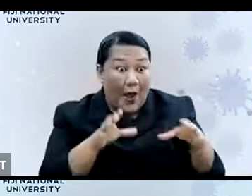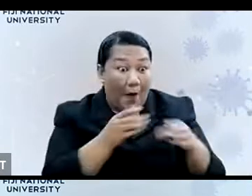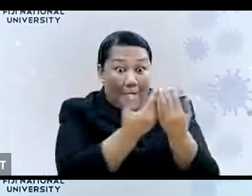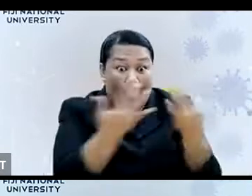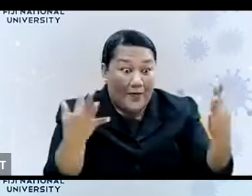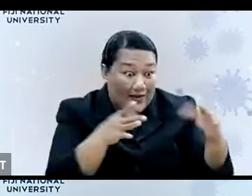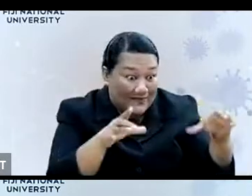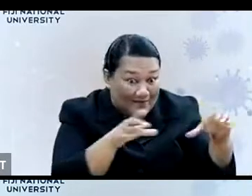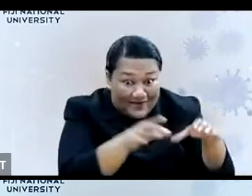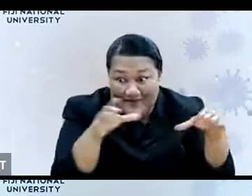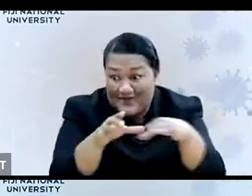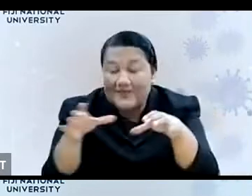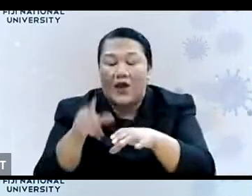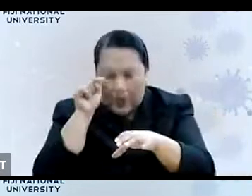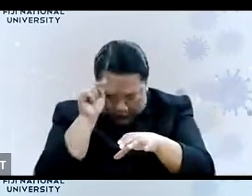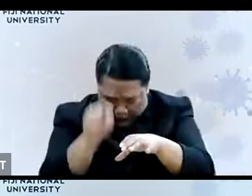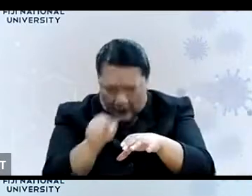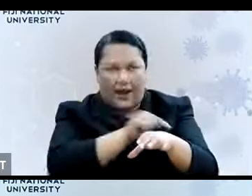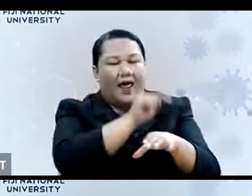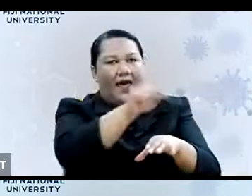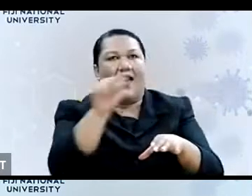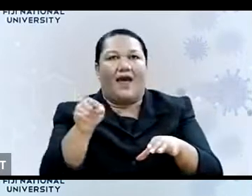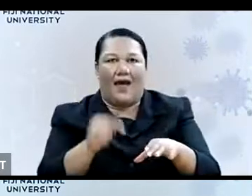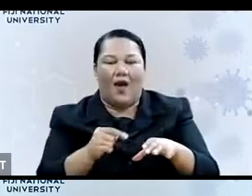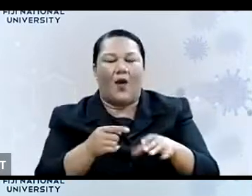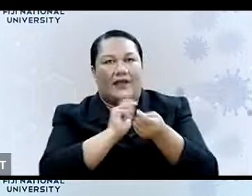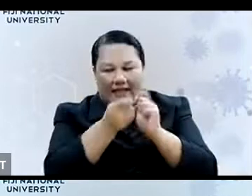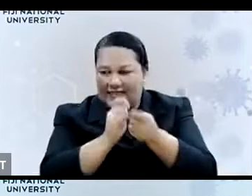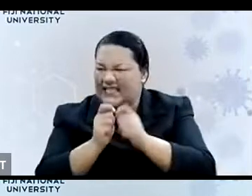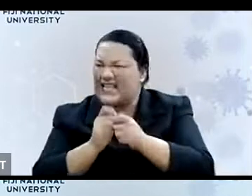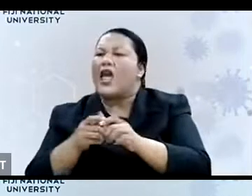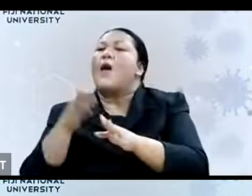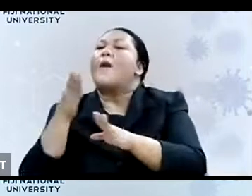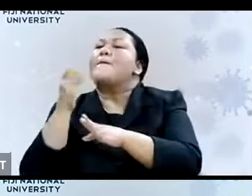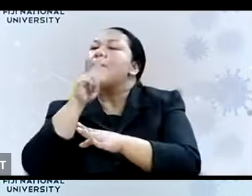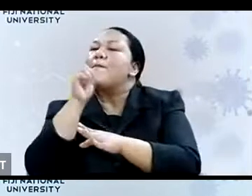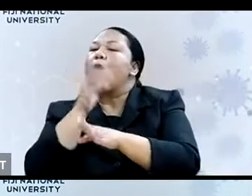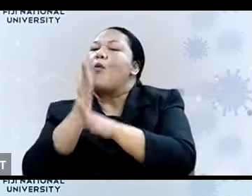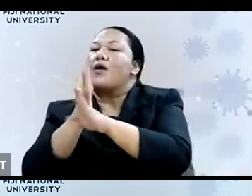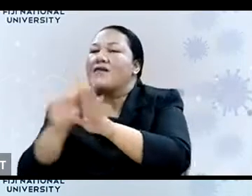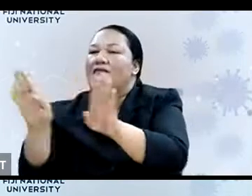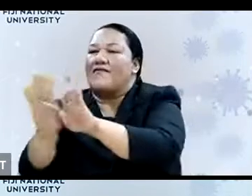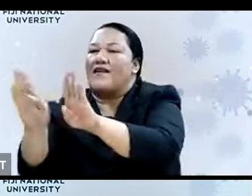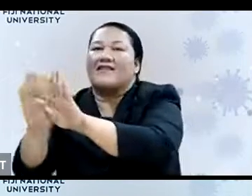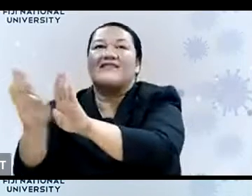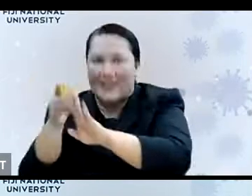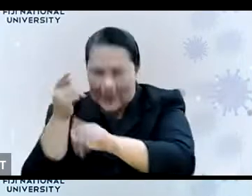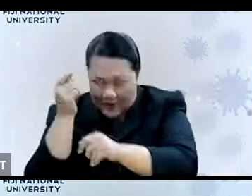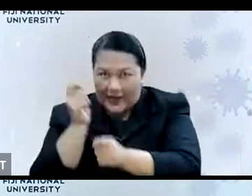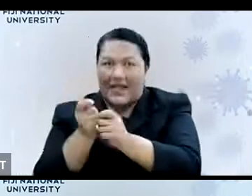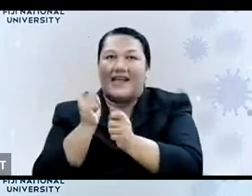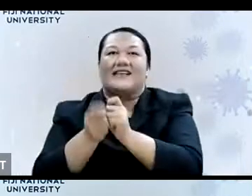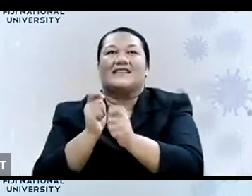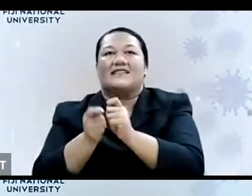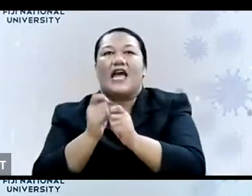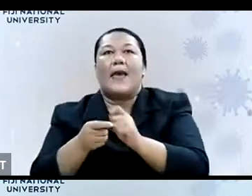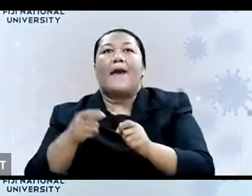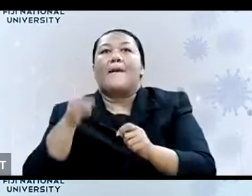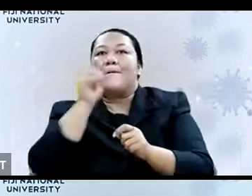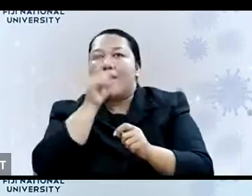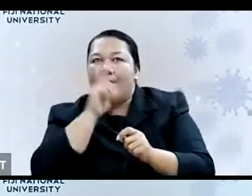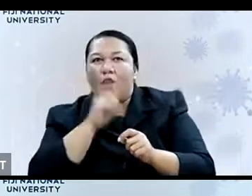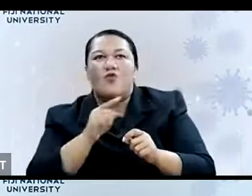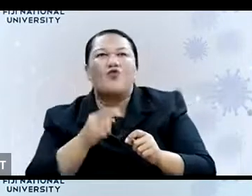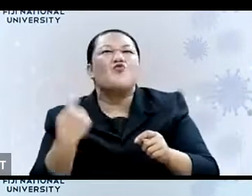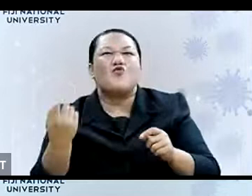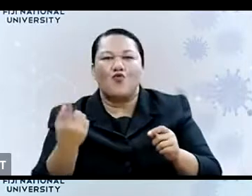cases, we're testing healthcare workers, we're testing highly mobile populations, people that have a lot of contacts like cashiers